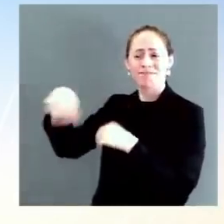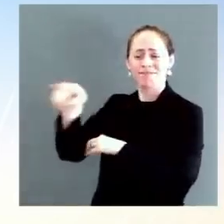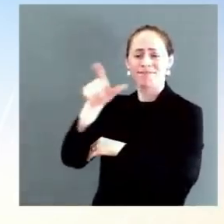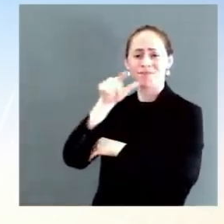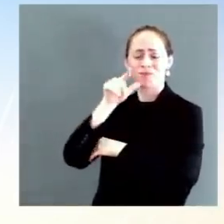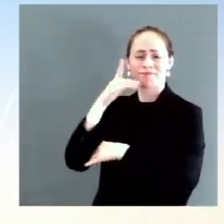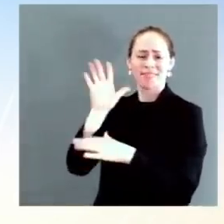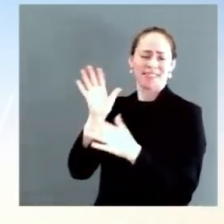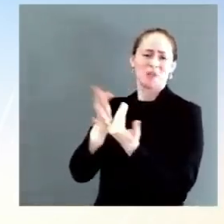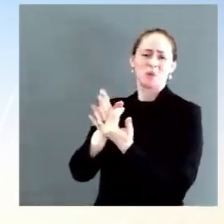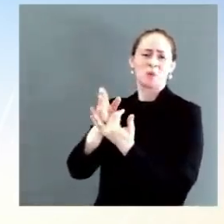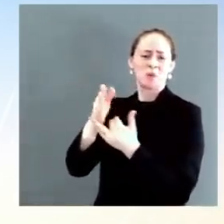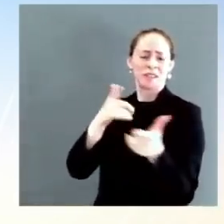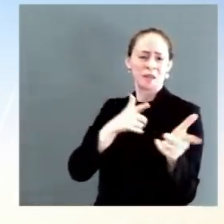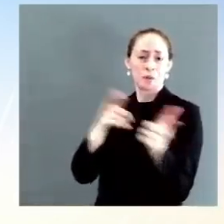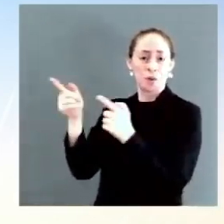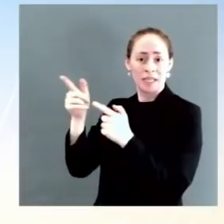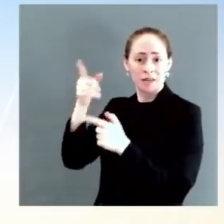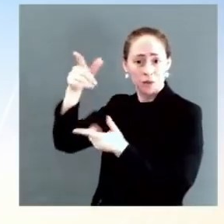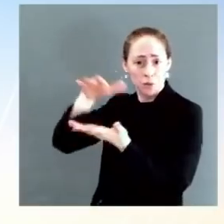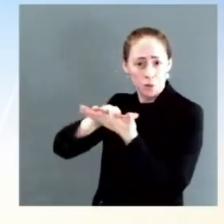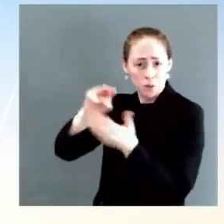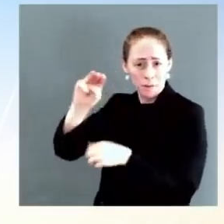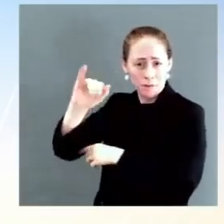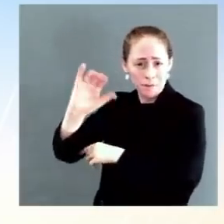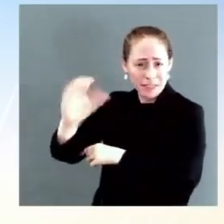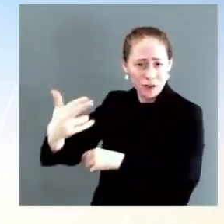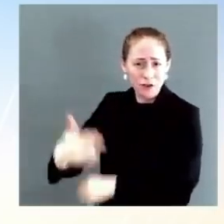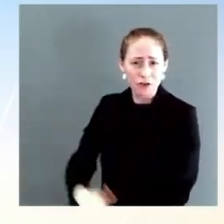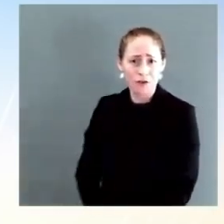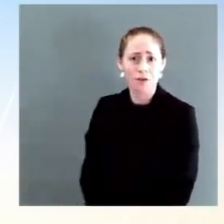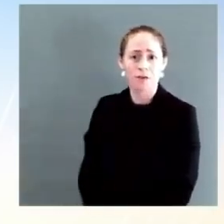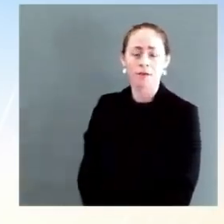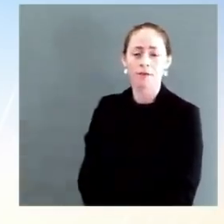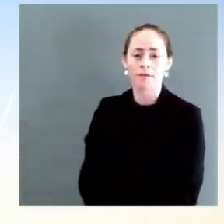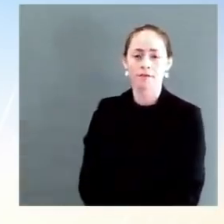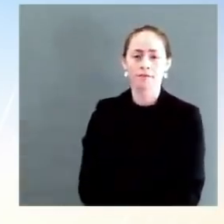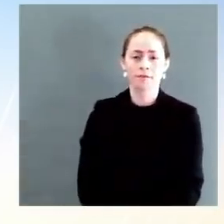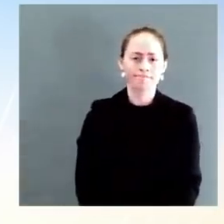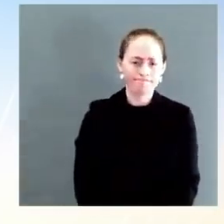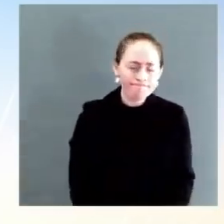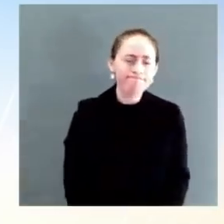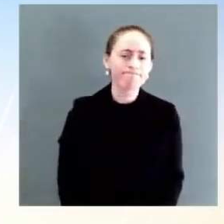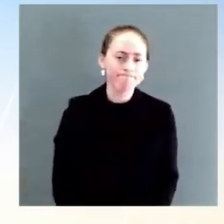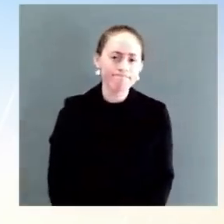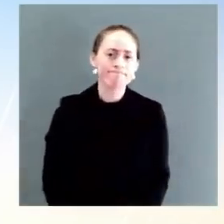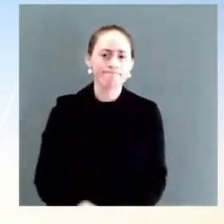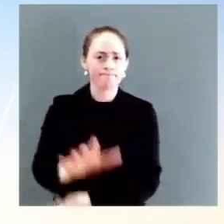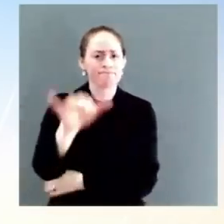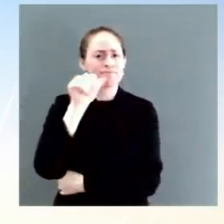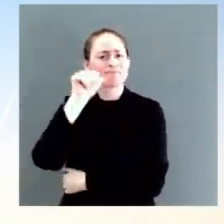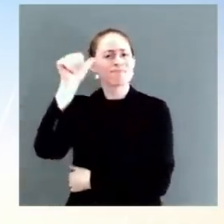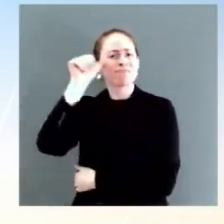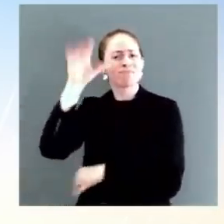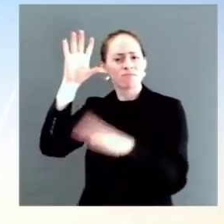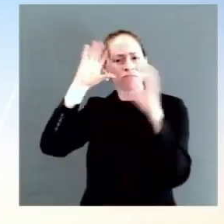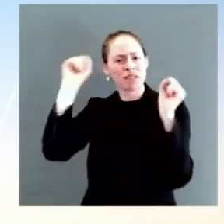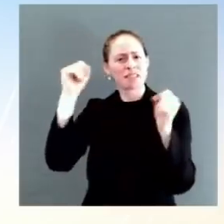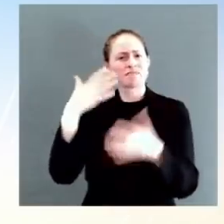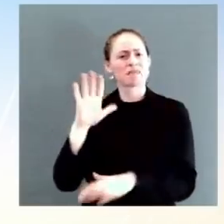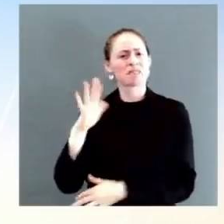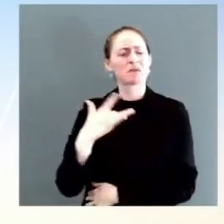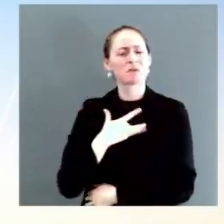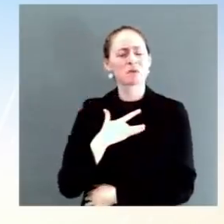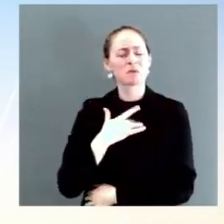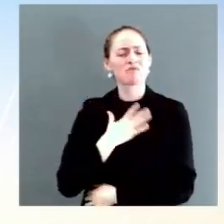saw the president say yesterday, our heart goes out to this community and these families. And, as a parent myself, I think you watch this news and this